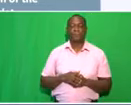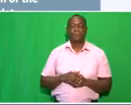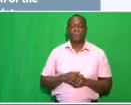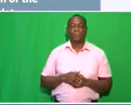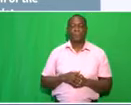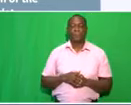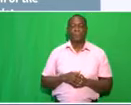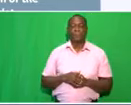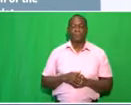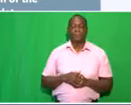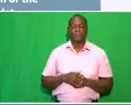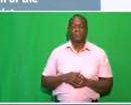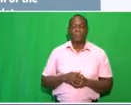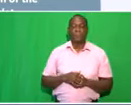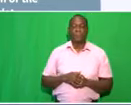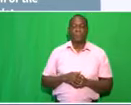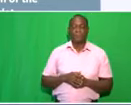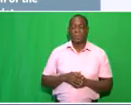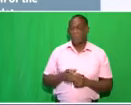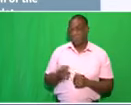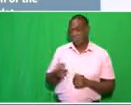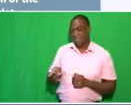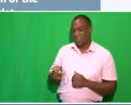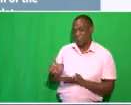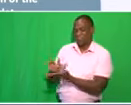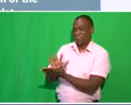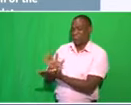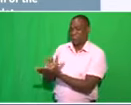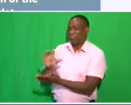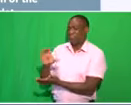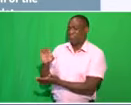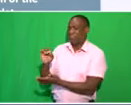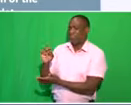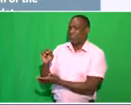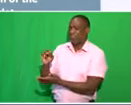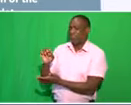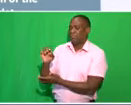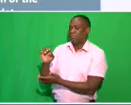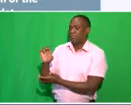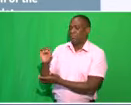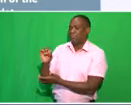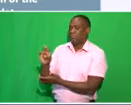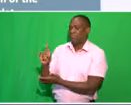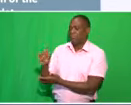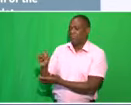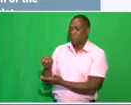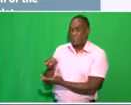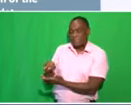document as it was written in 1960 and signed on the 22nd of December